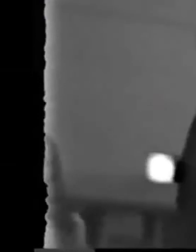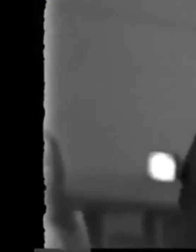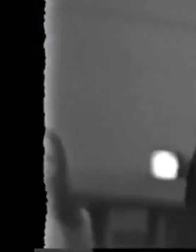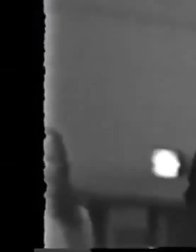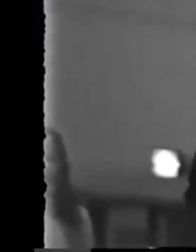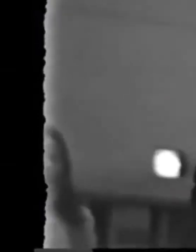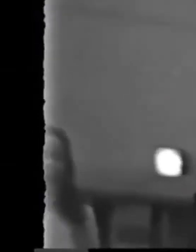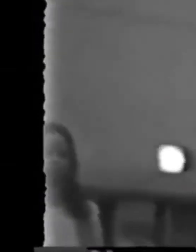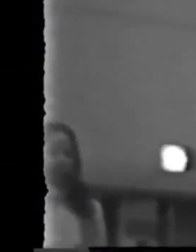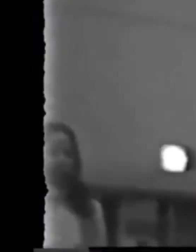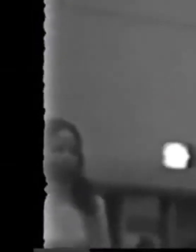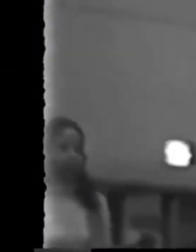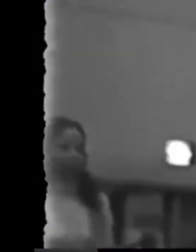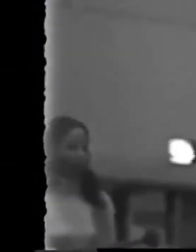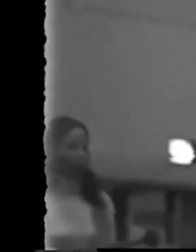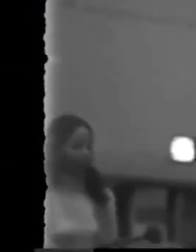I do not think that